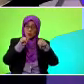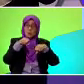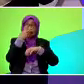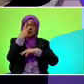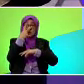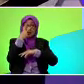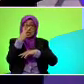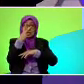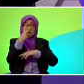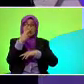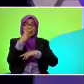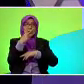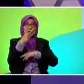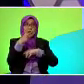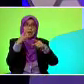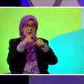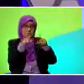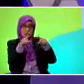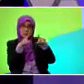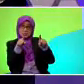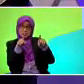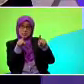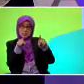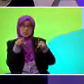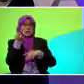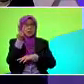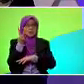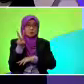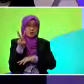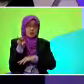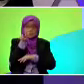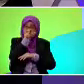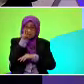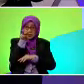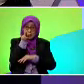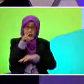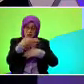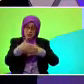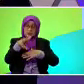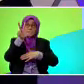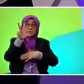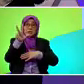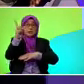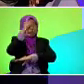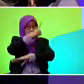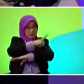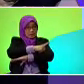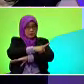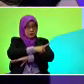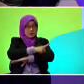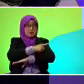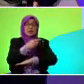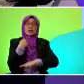harm anyone. Yeah. Thank you. So after we have observed after 3 days, we can come to a conclusion